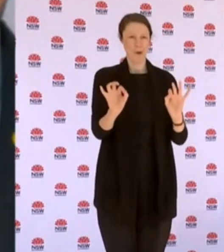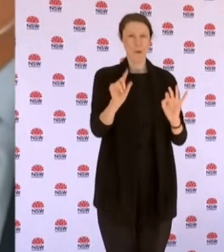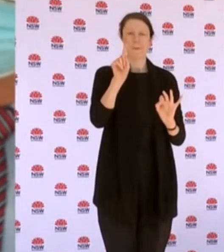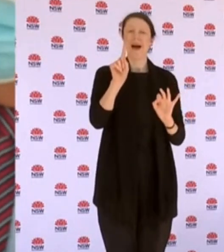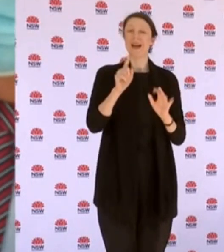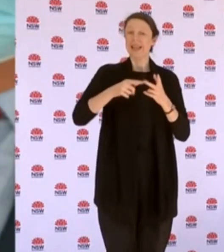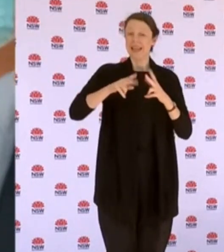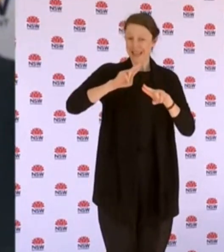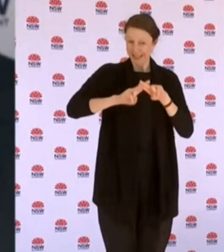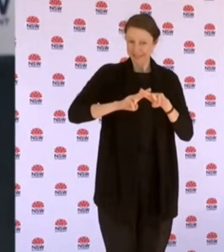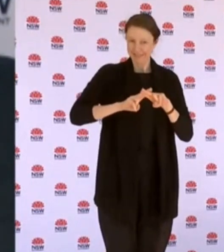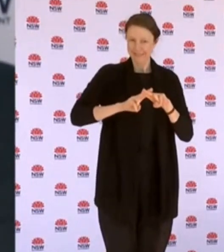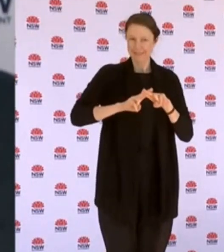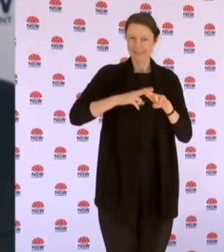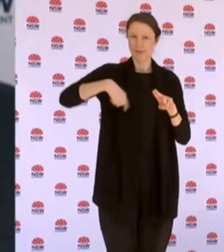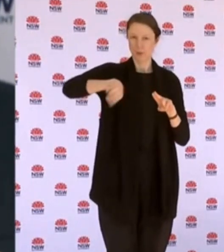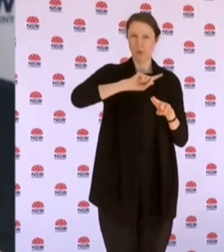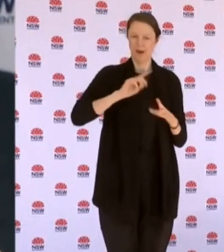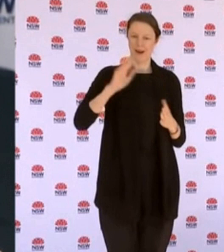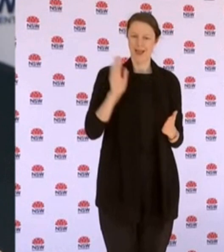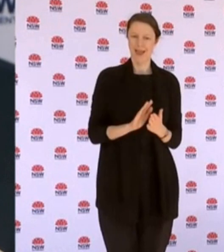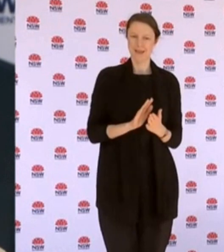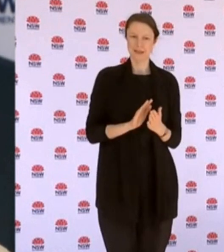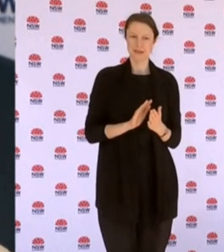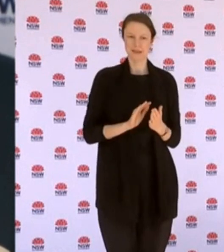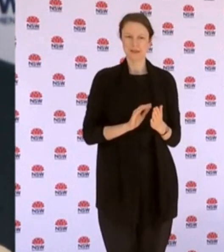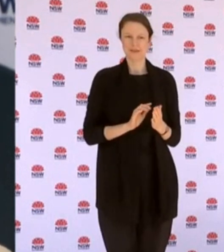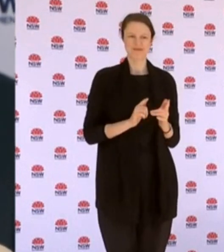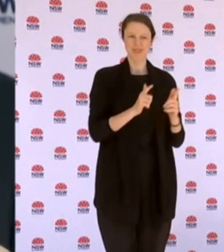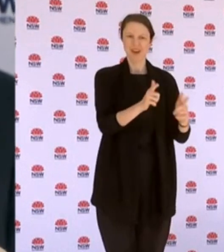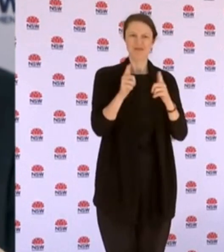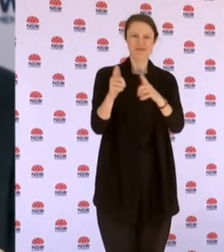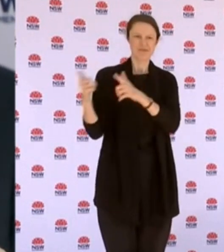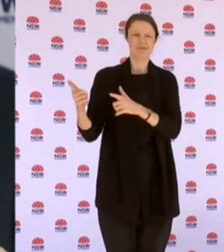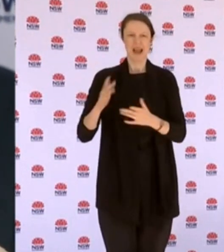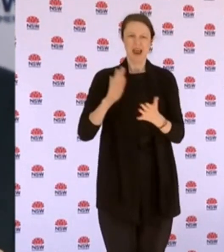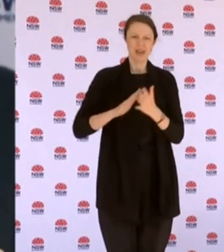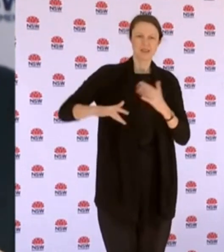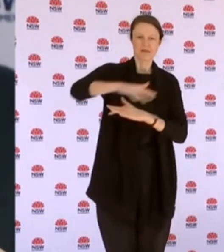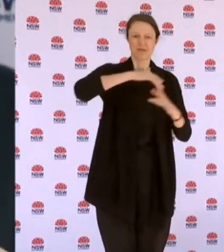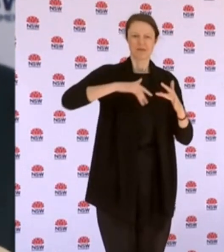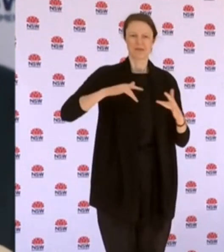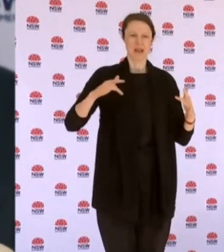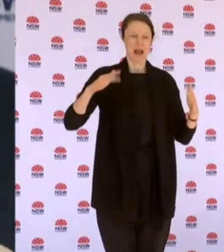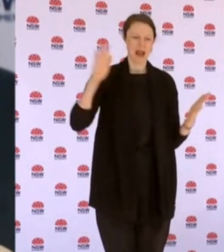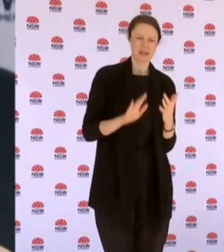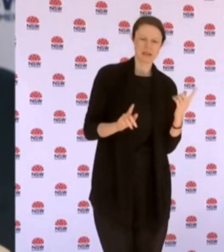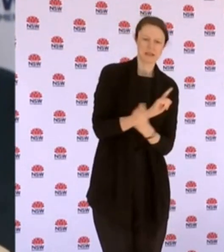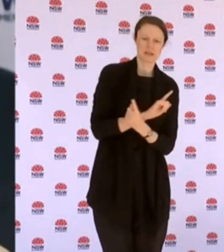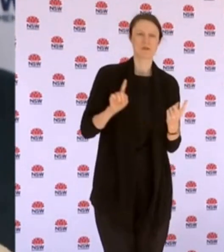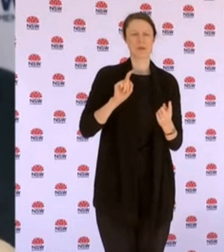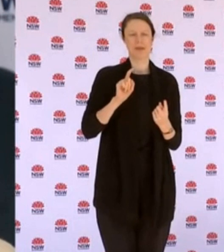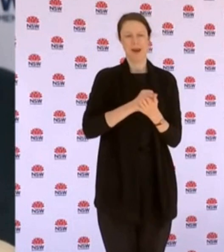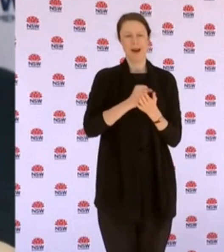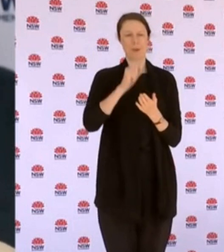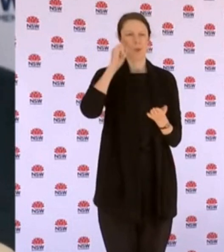can do so on the ABC News channel. We will see that 28 number go down, and that is what is critical. It's too high at the moment. Too high. I